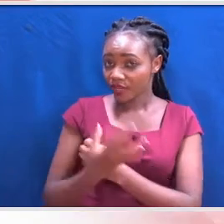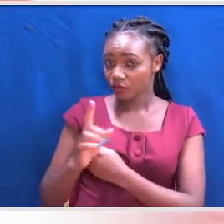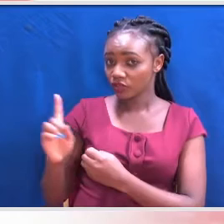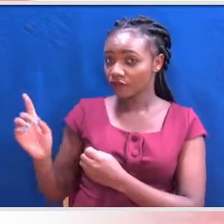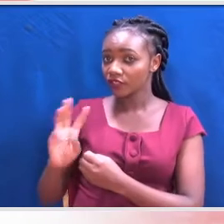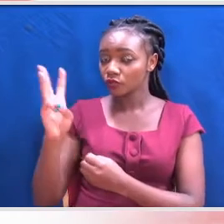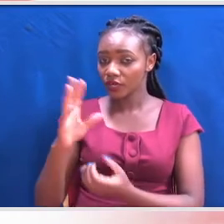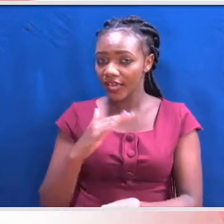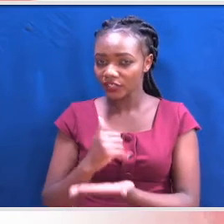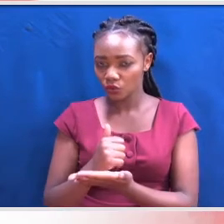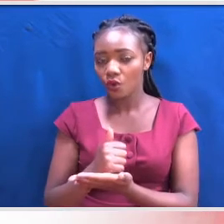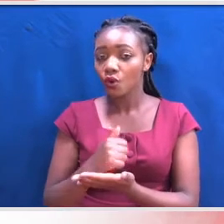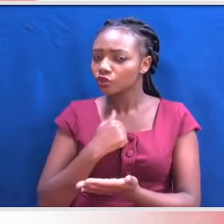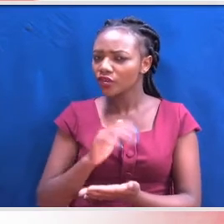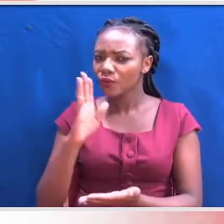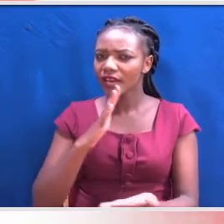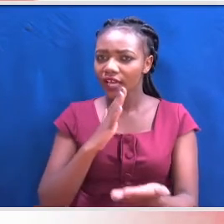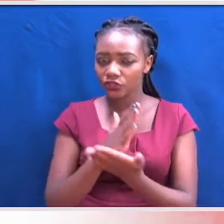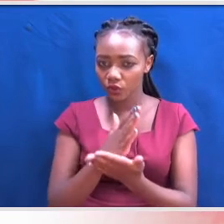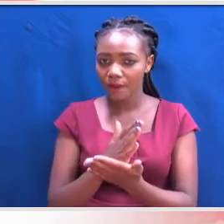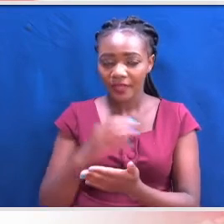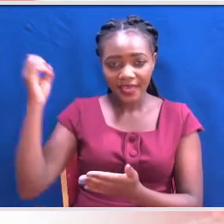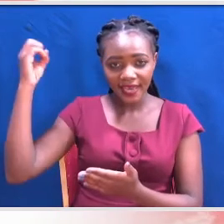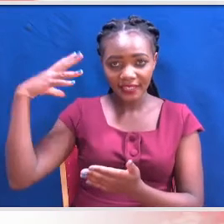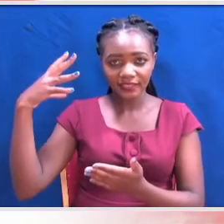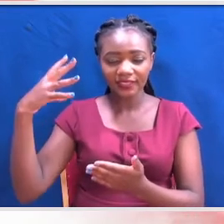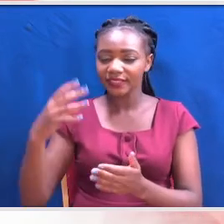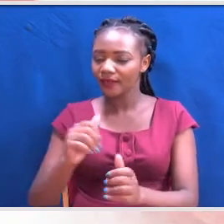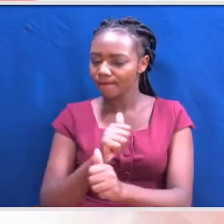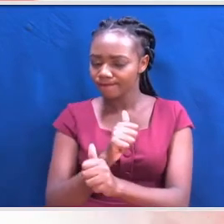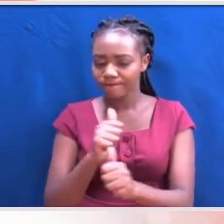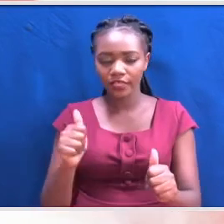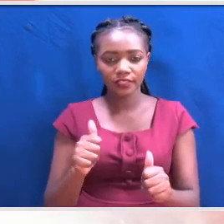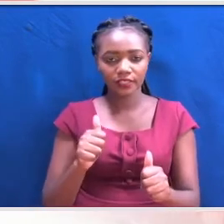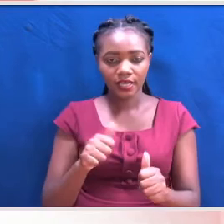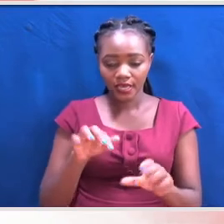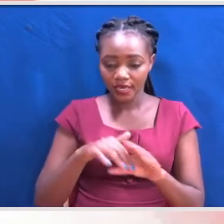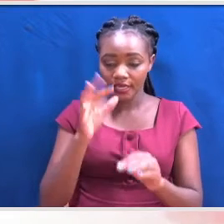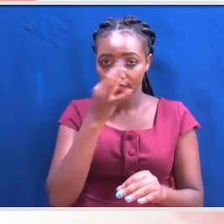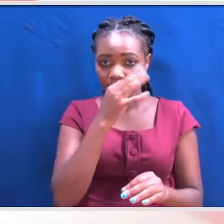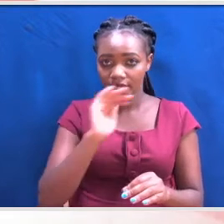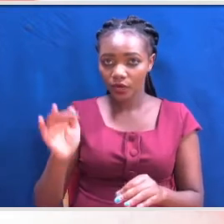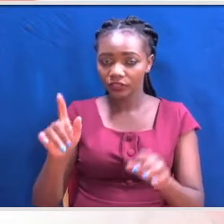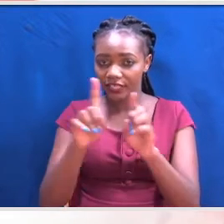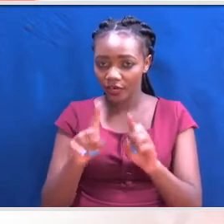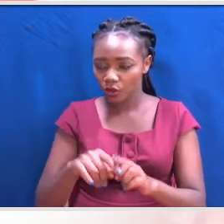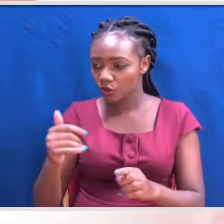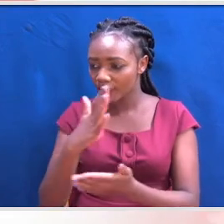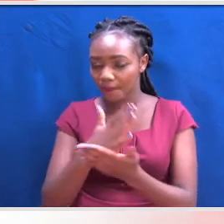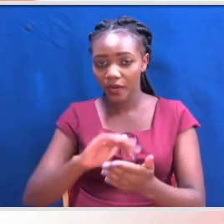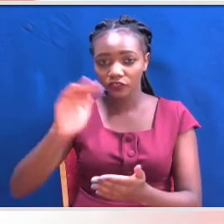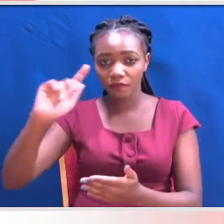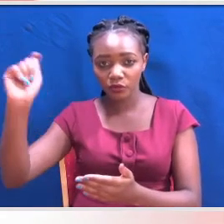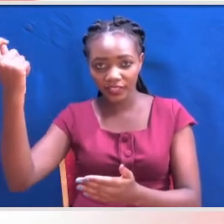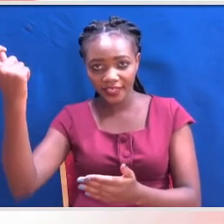the decentralization and distribution of electrification materials, not only in Nyeri County and the larger Mount Kenya counties,